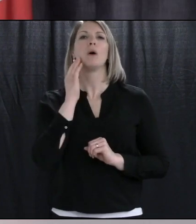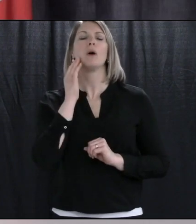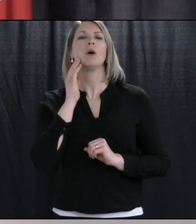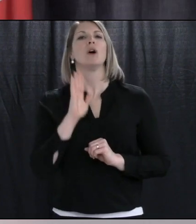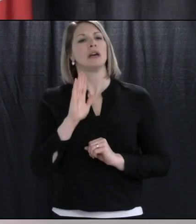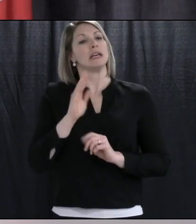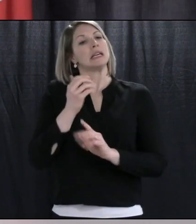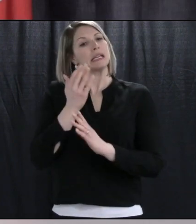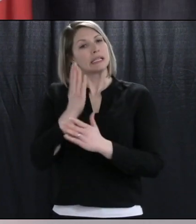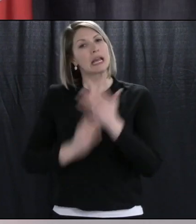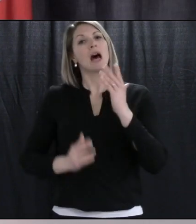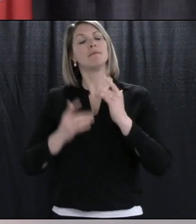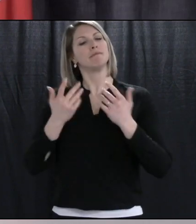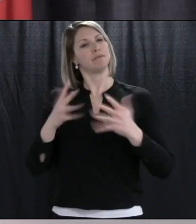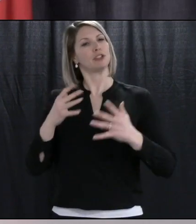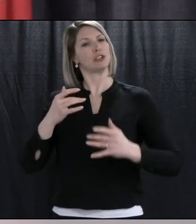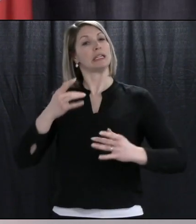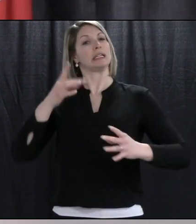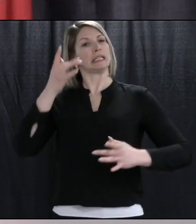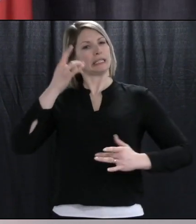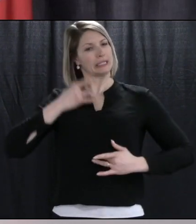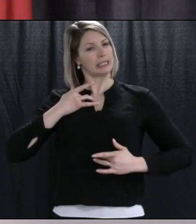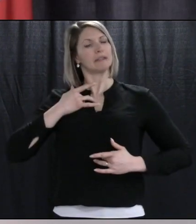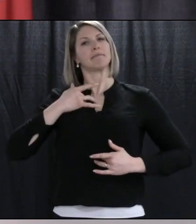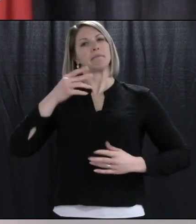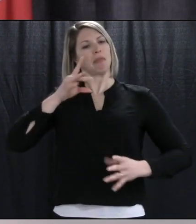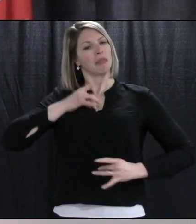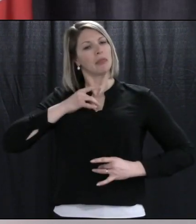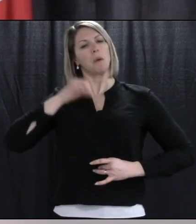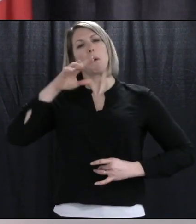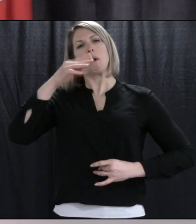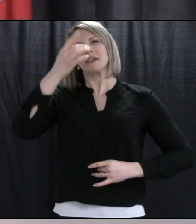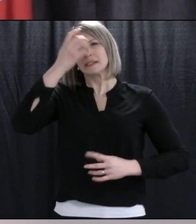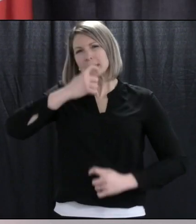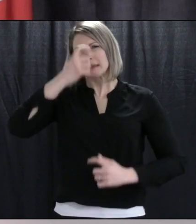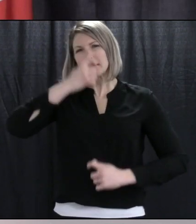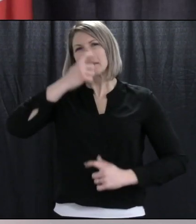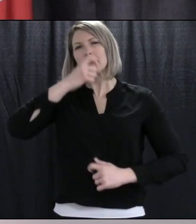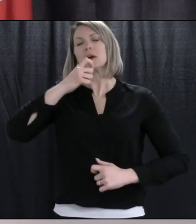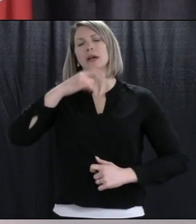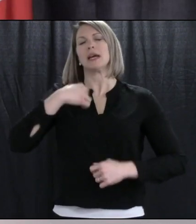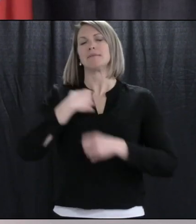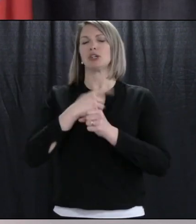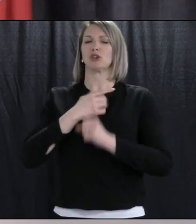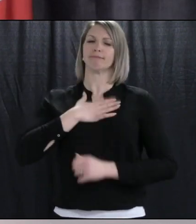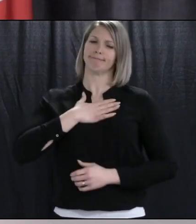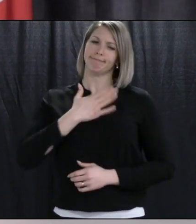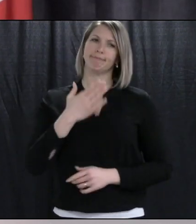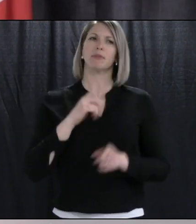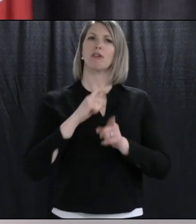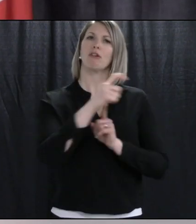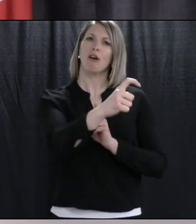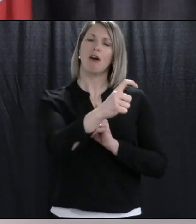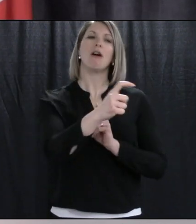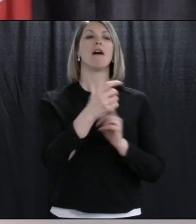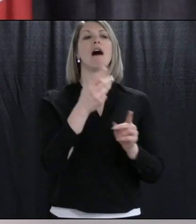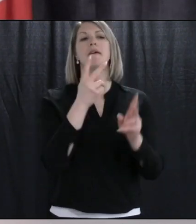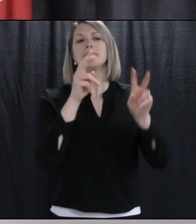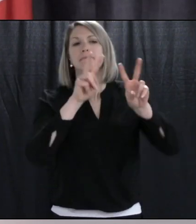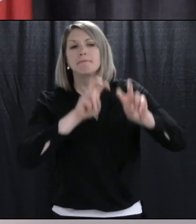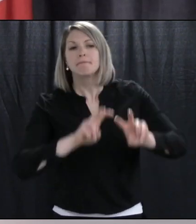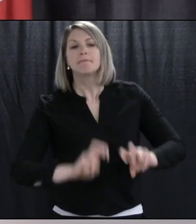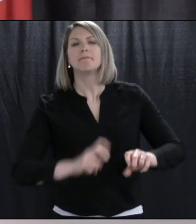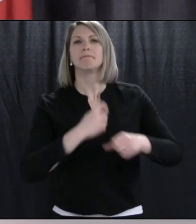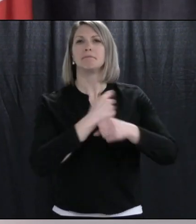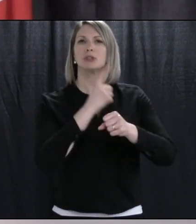are self-isolating and are coming forward to be tested. It is important that we detect cases. Doing so will reduce the